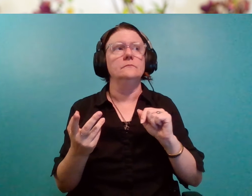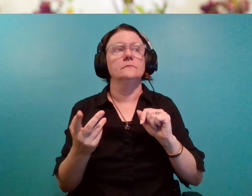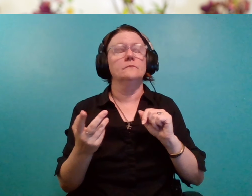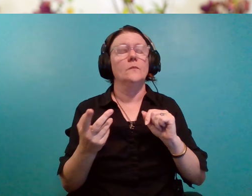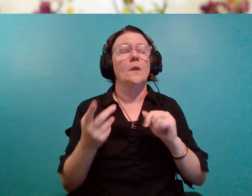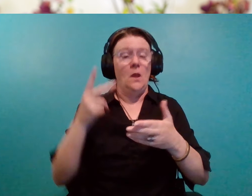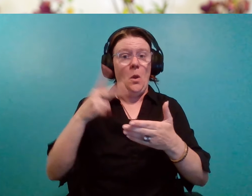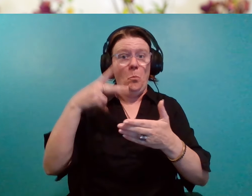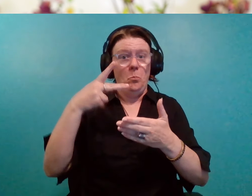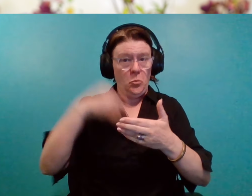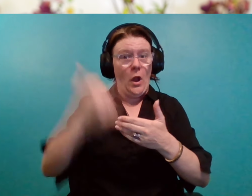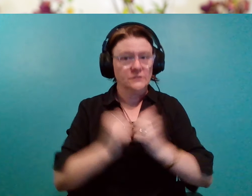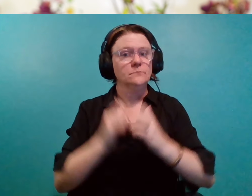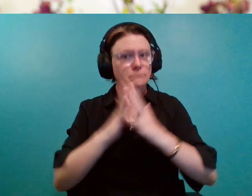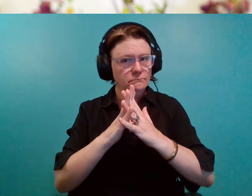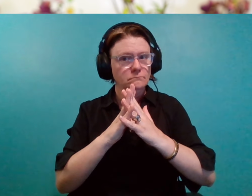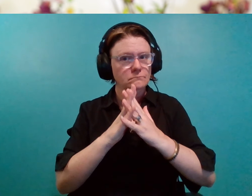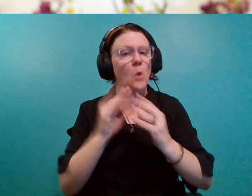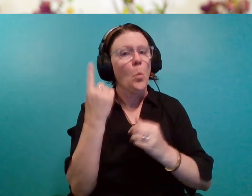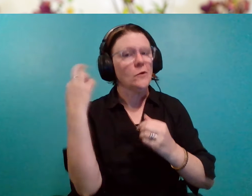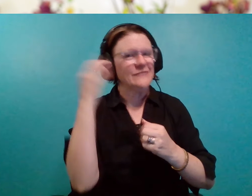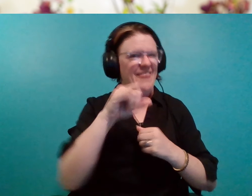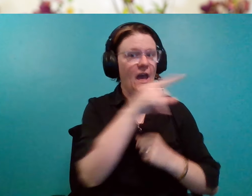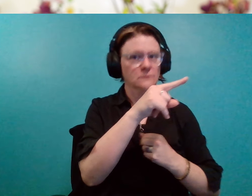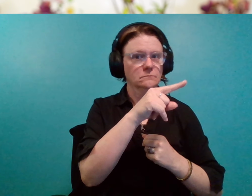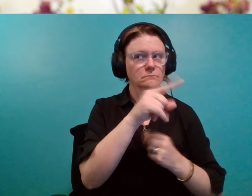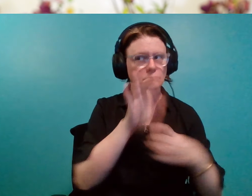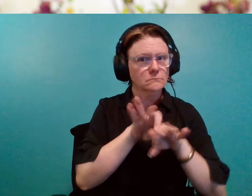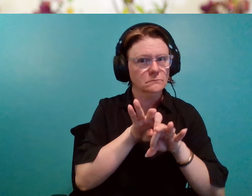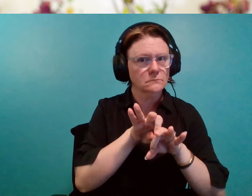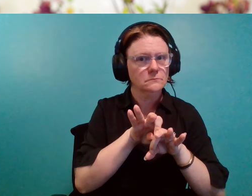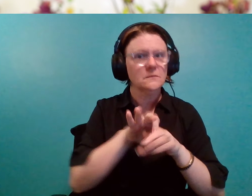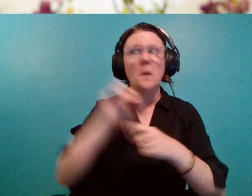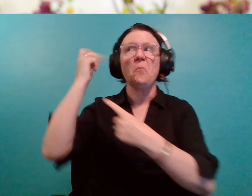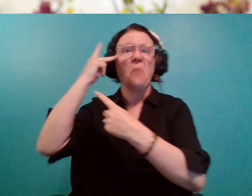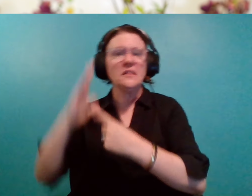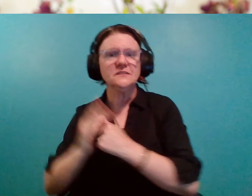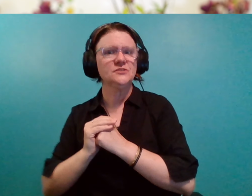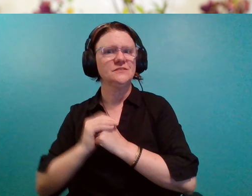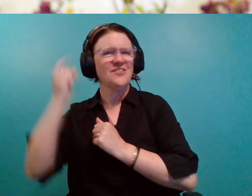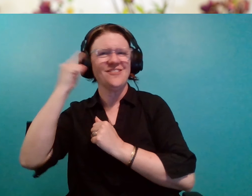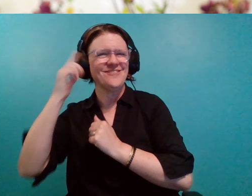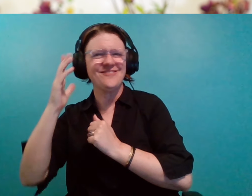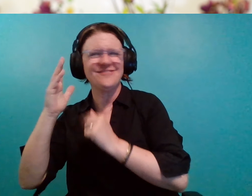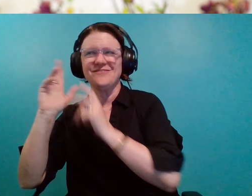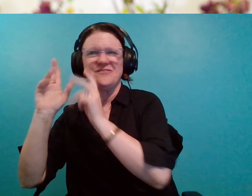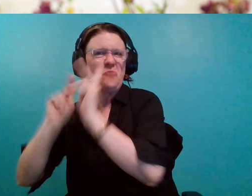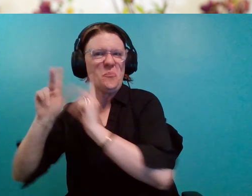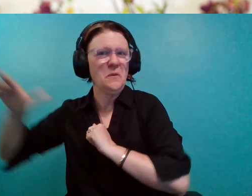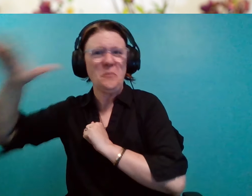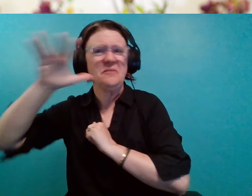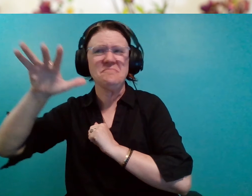me just say that's one of the reasons why this project is important to me, because public officials and politicians need to